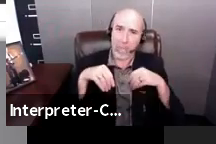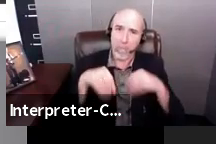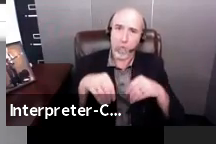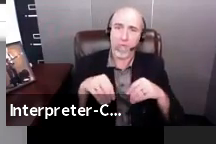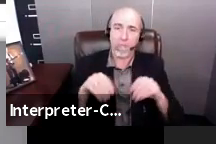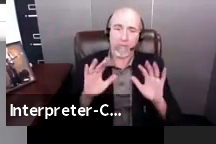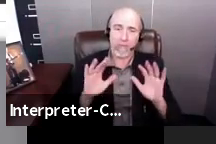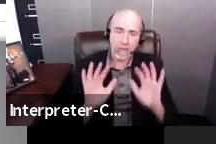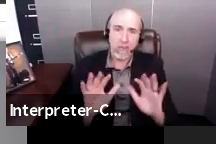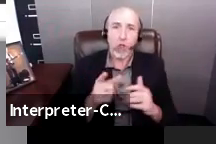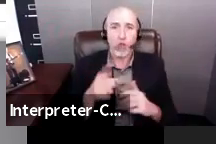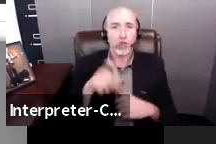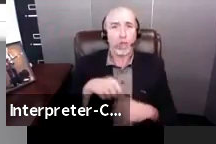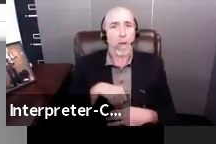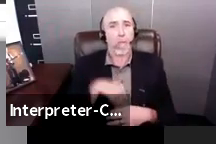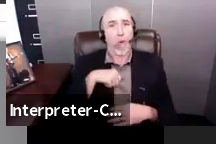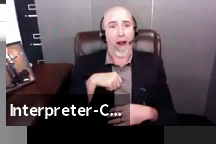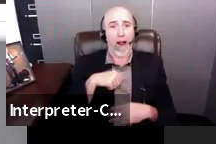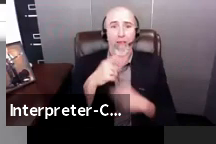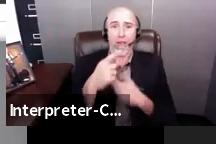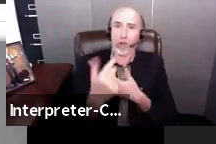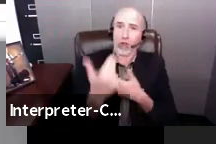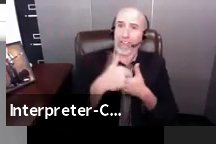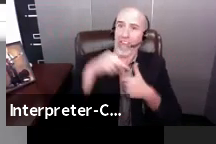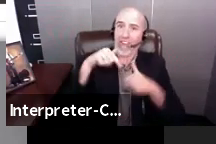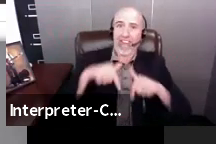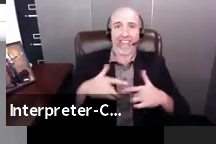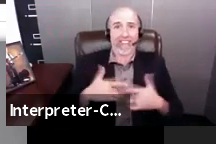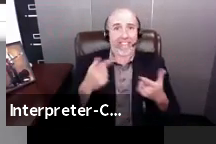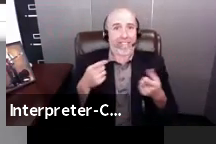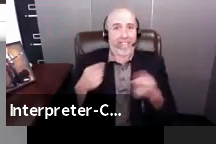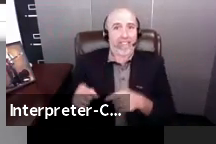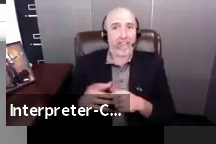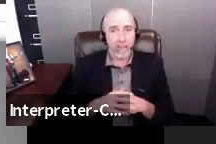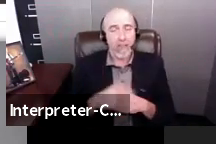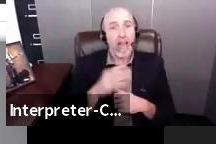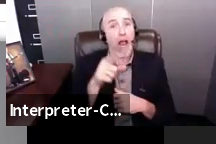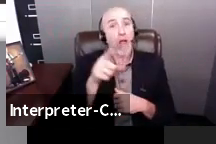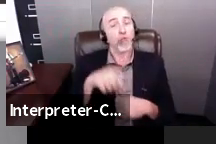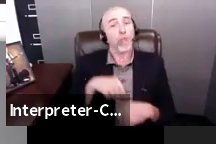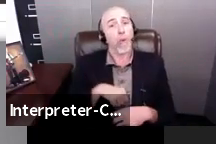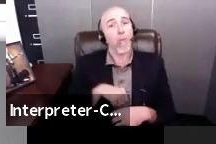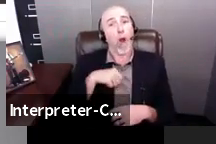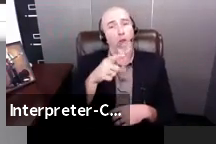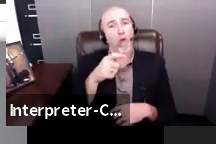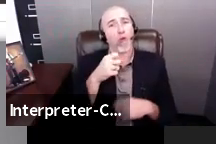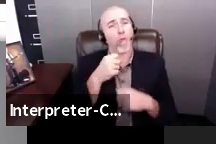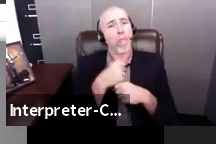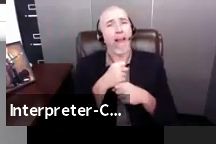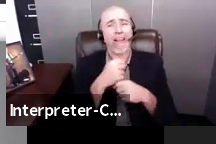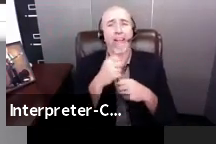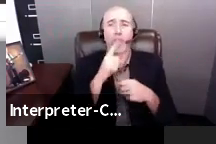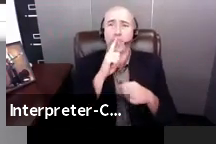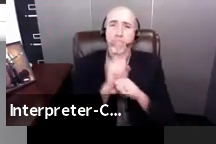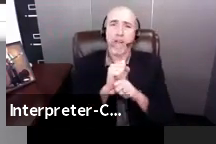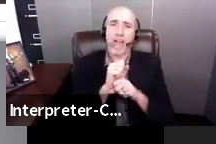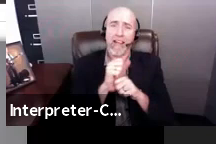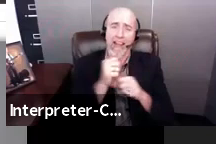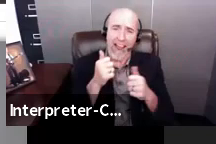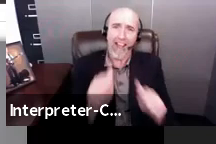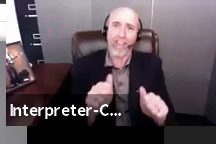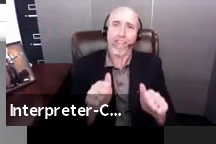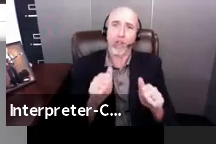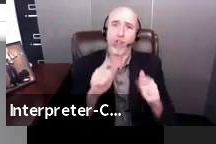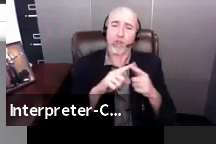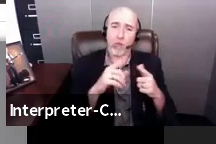should be proud that you're attending this event, and you should be proud that you're making an effort to leave an impact